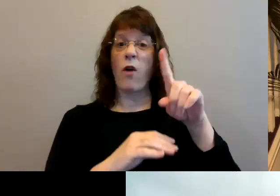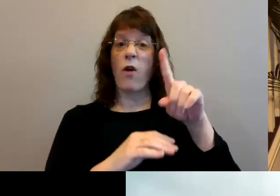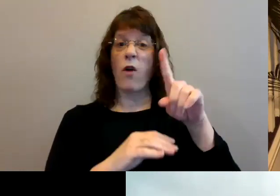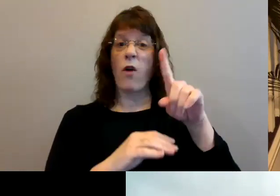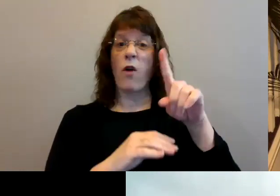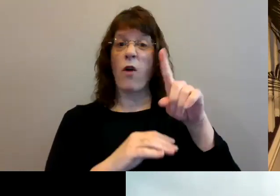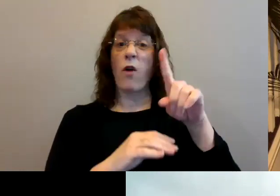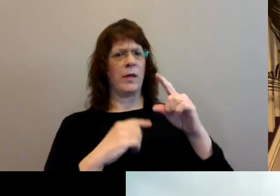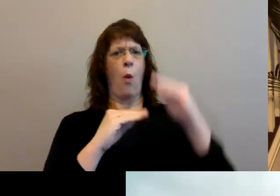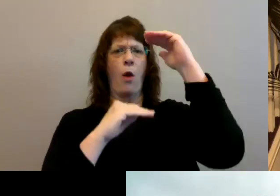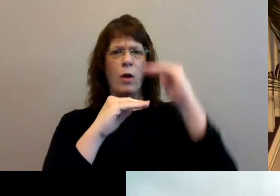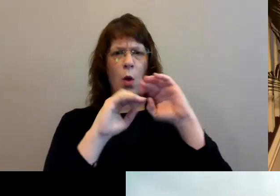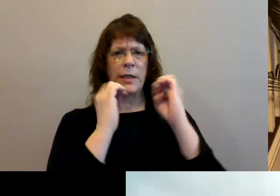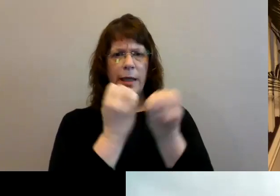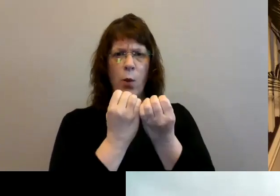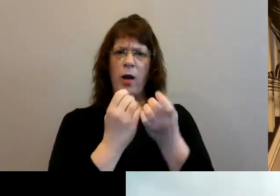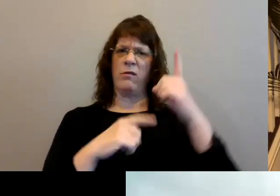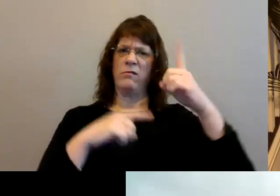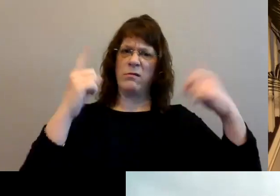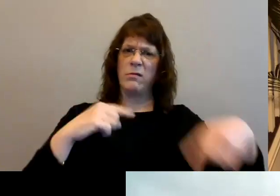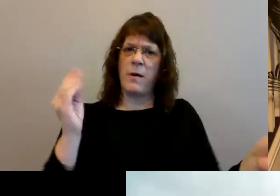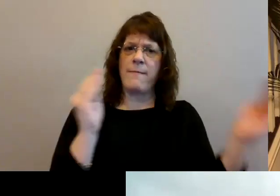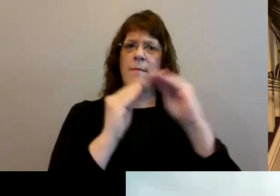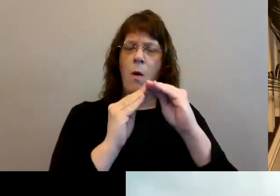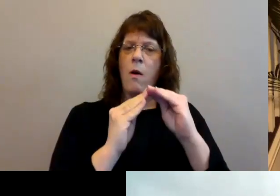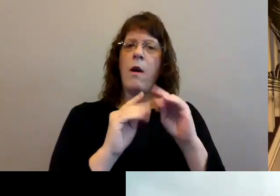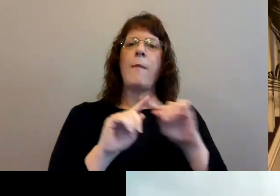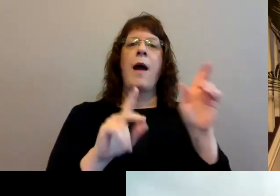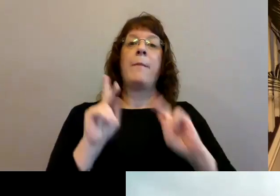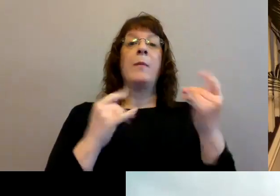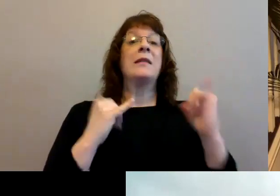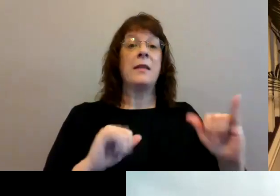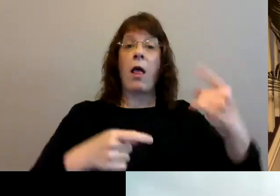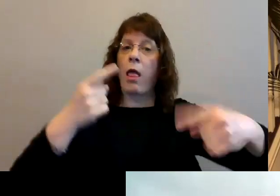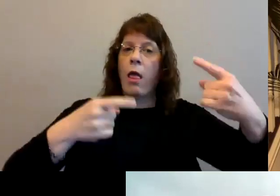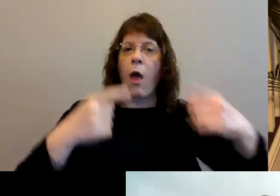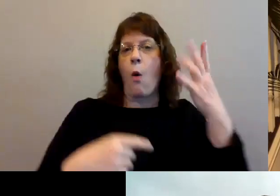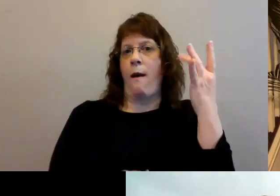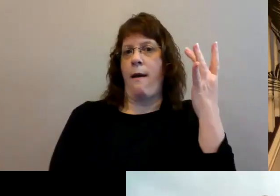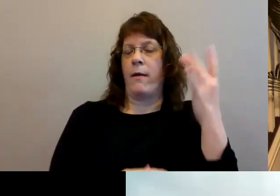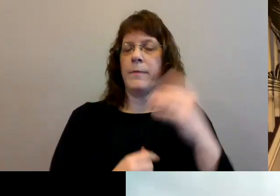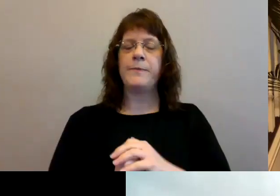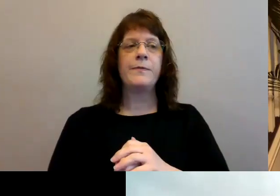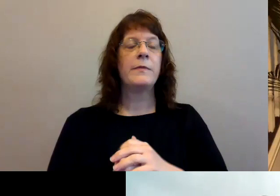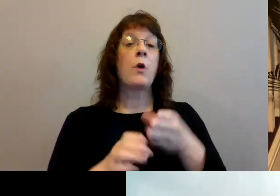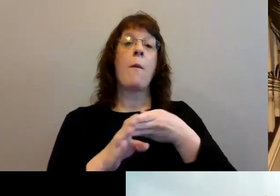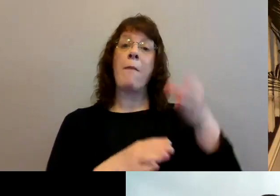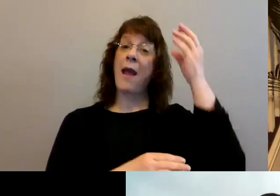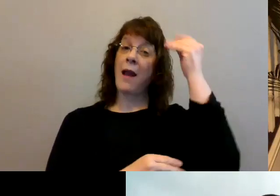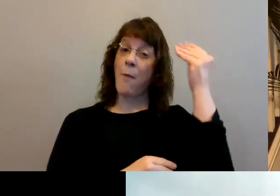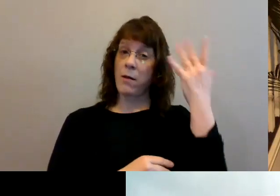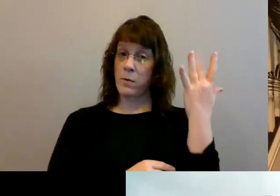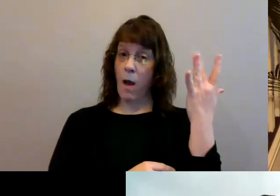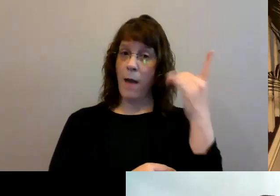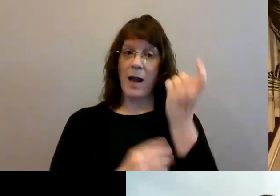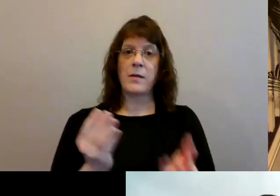this gradient exists, but people are still debating as to why that is. And so one of the main hypotheses is that there's more